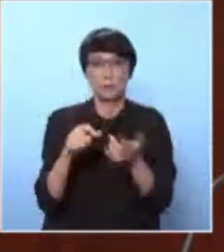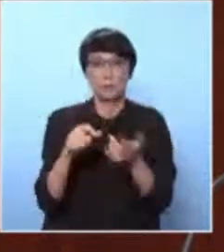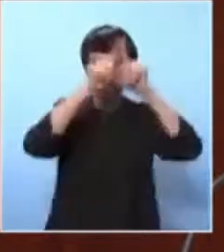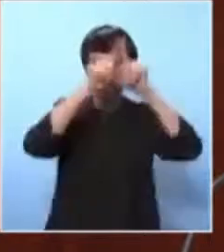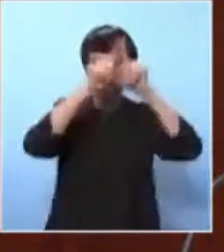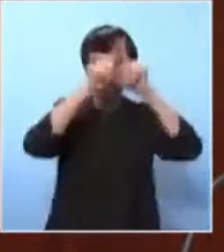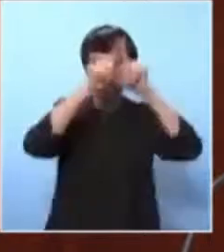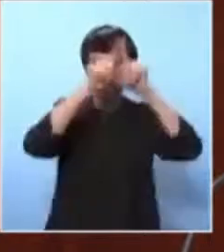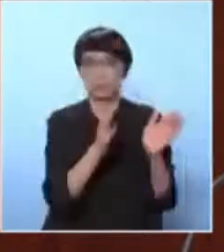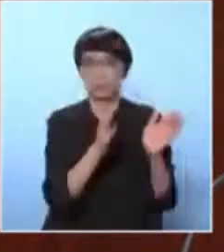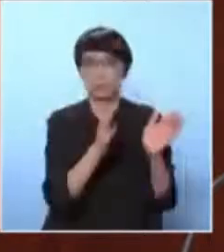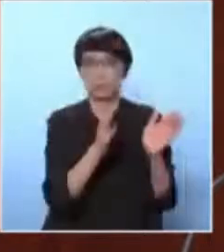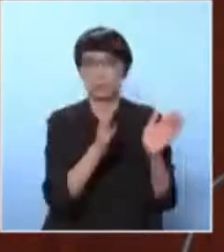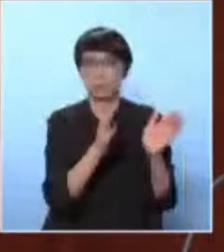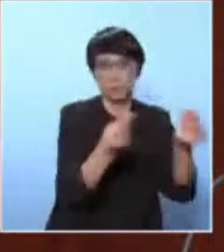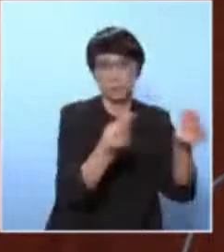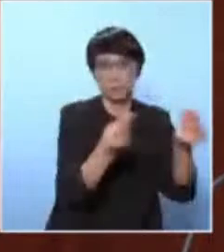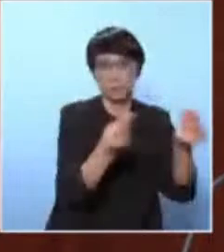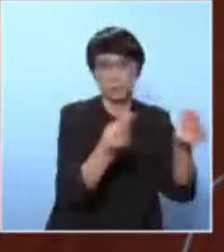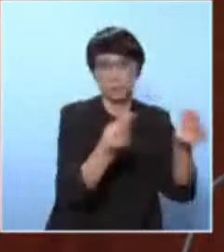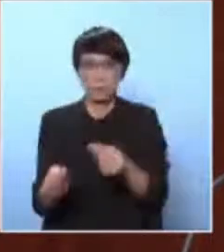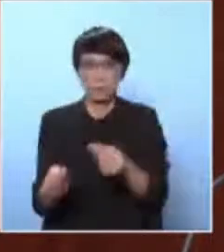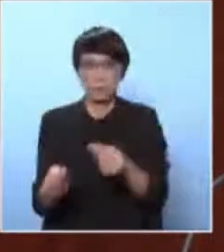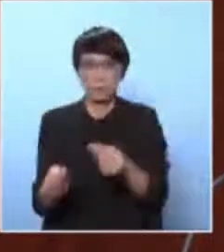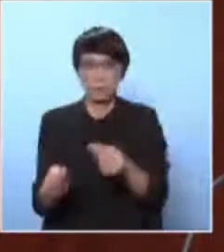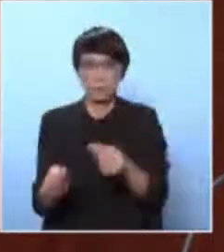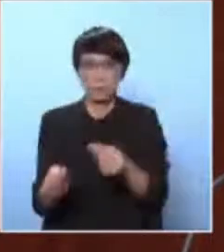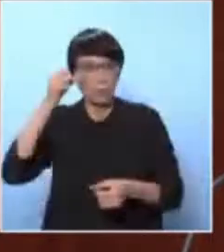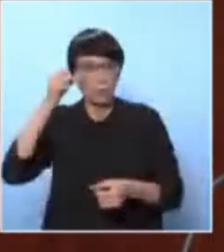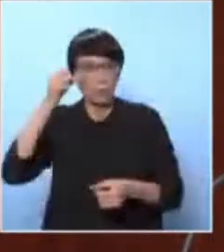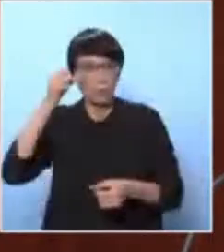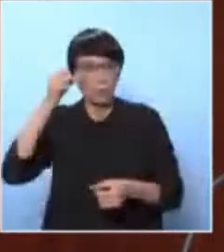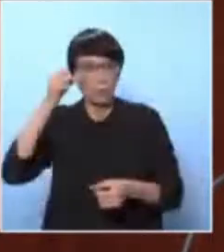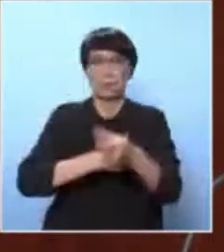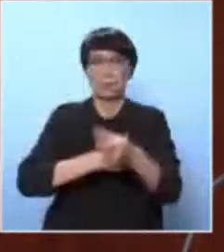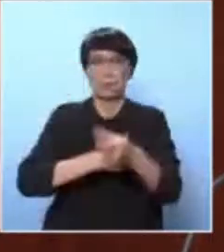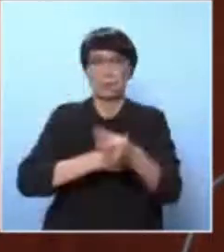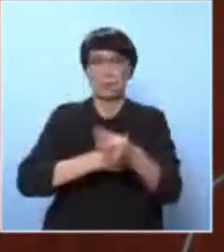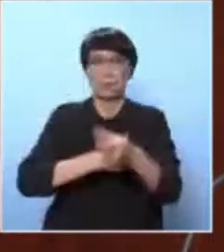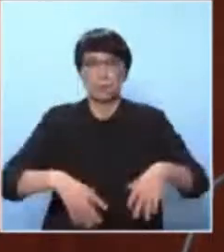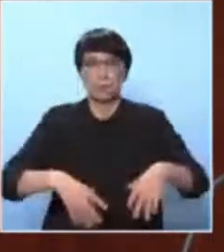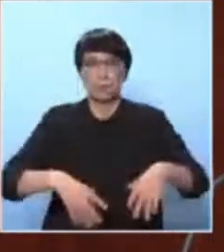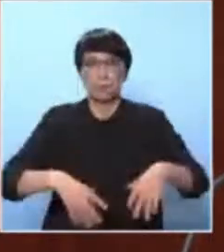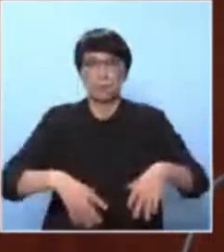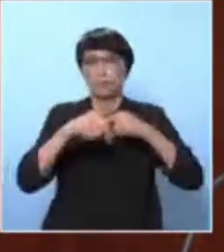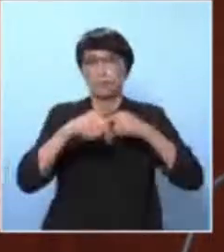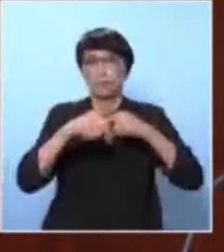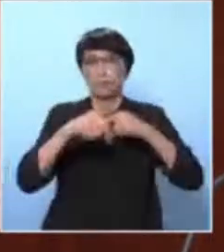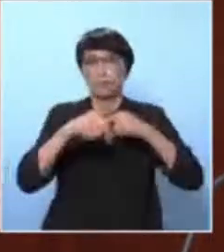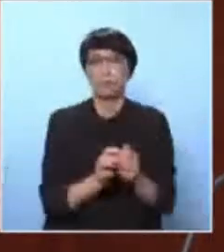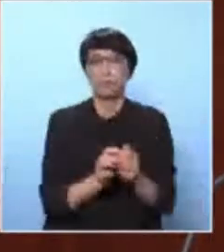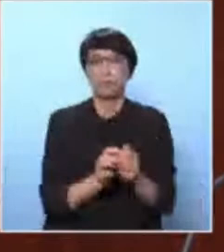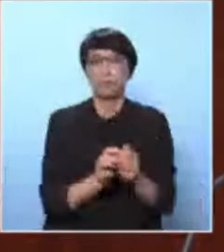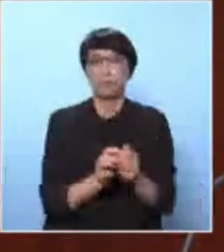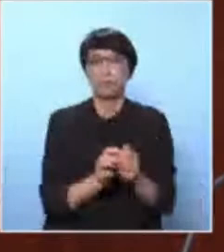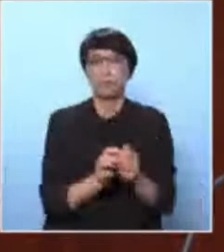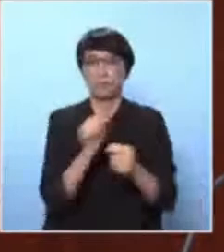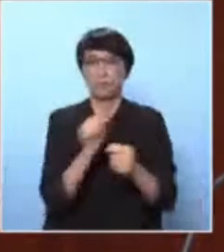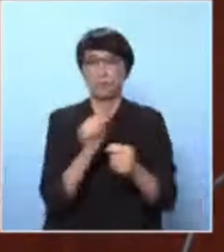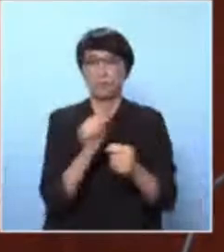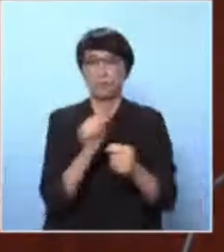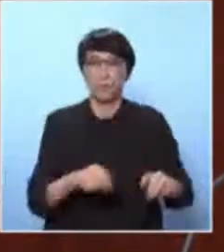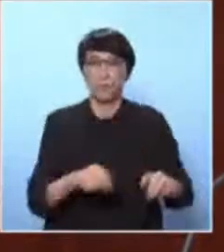of judicial documents, studying the mechanism for mutual assistance in corporate bankruptcy proceedings, as well as matters relating